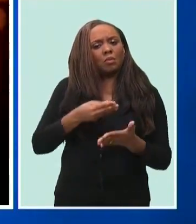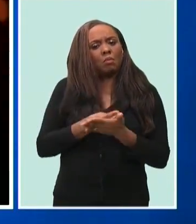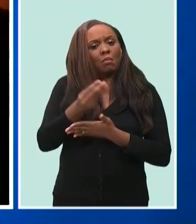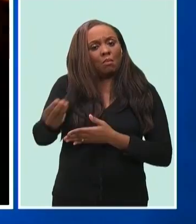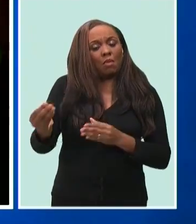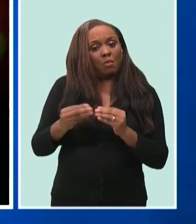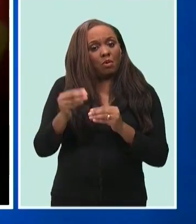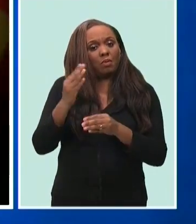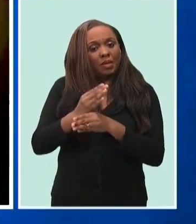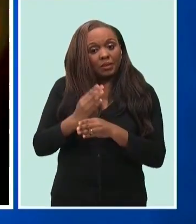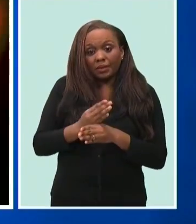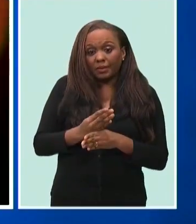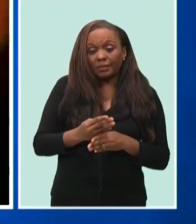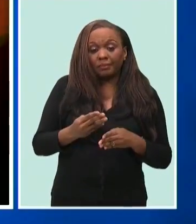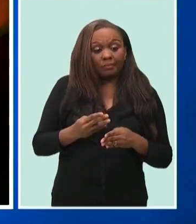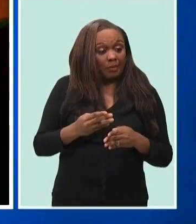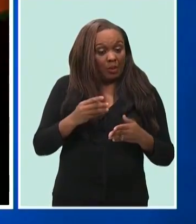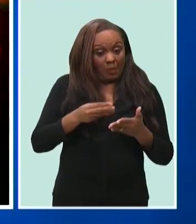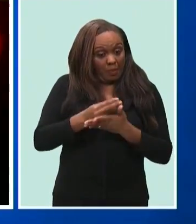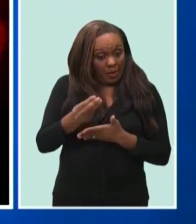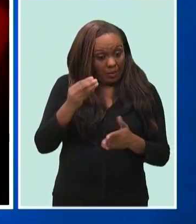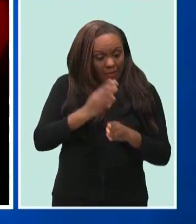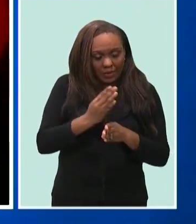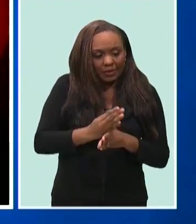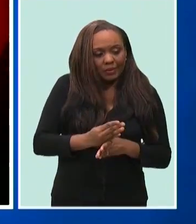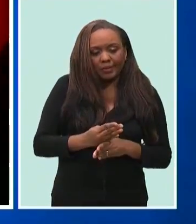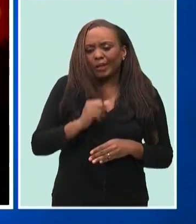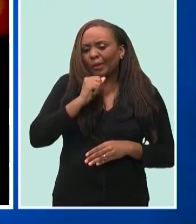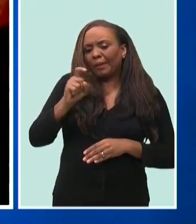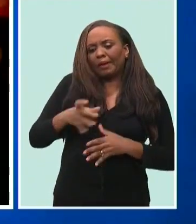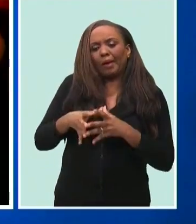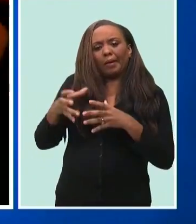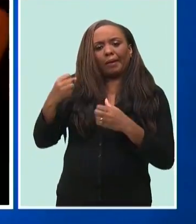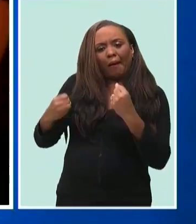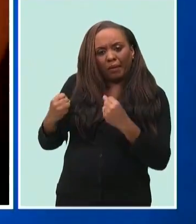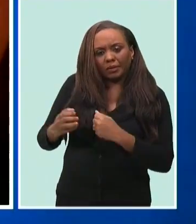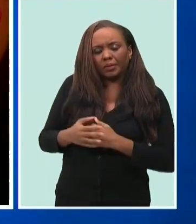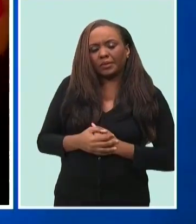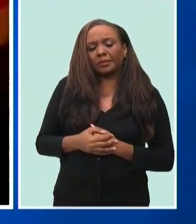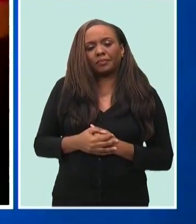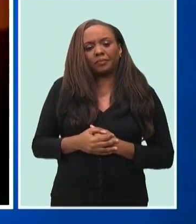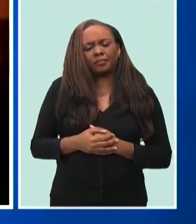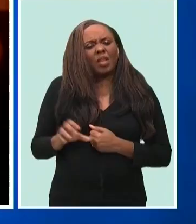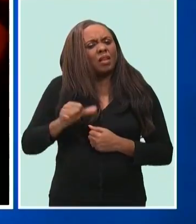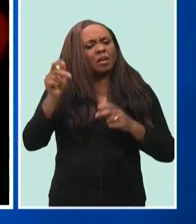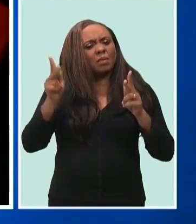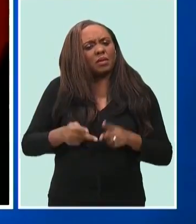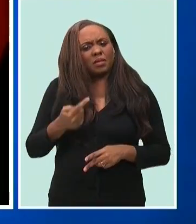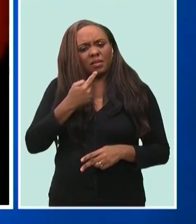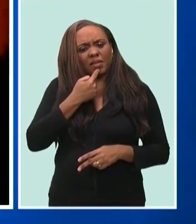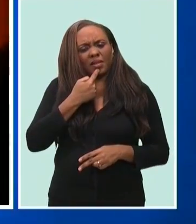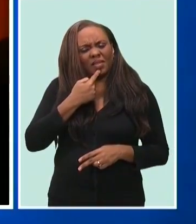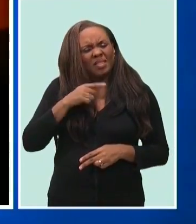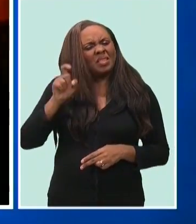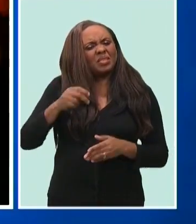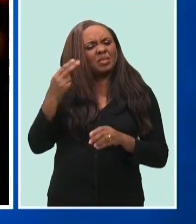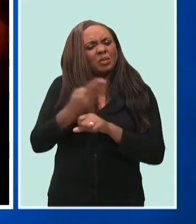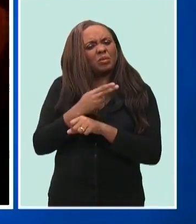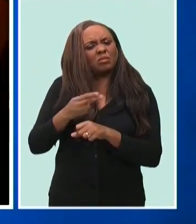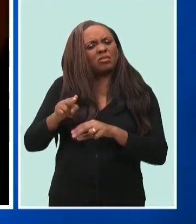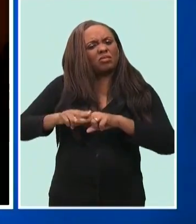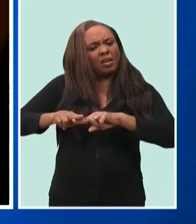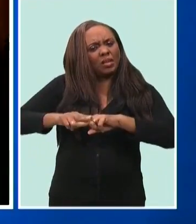well, people wouldn't have so many cars. Lawrence Griffith supports the use of trains. In fact, he thinks that they're the